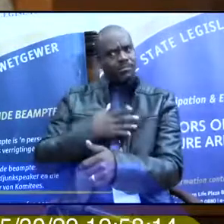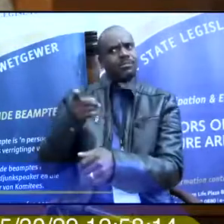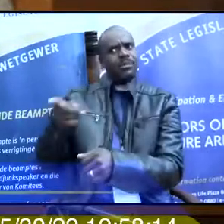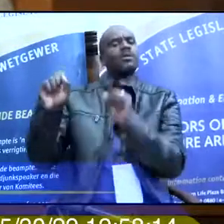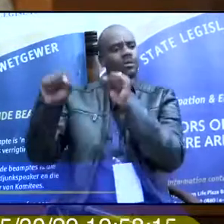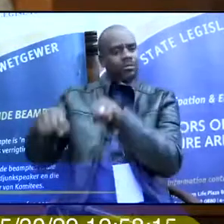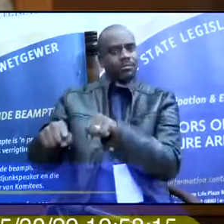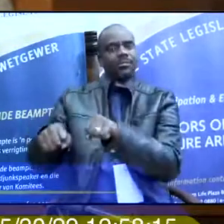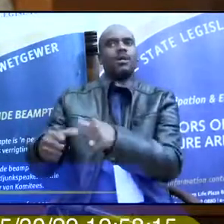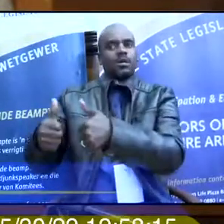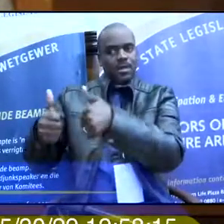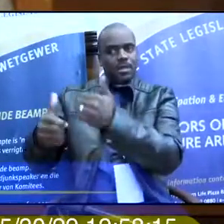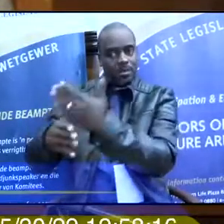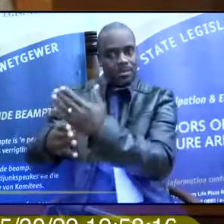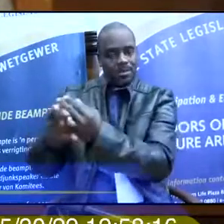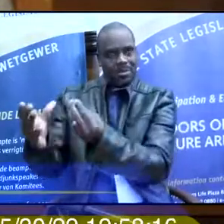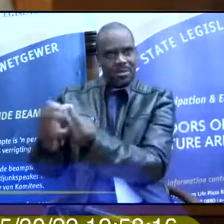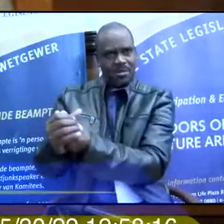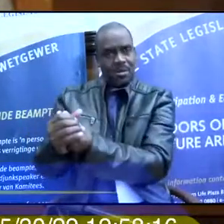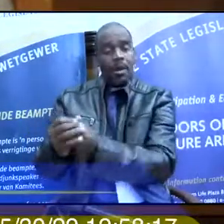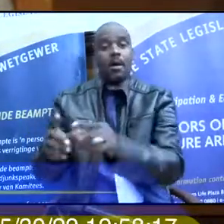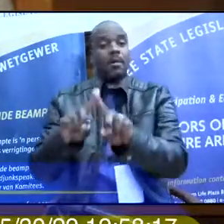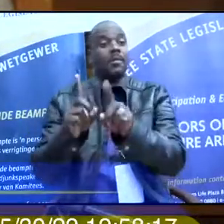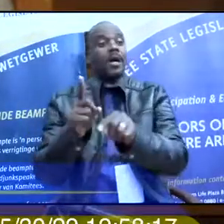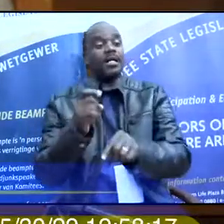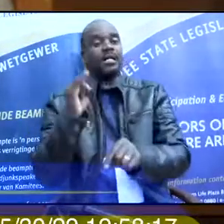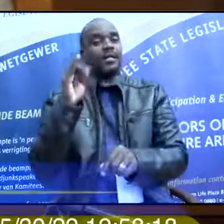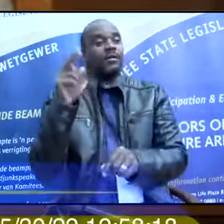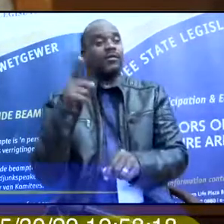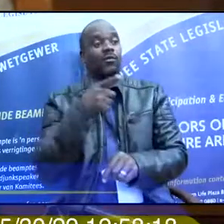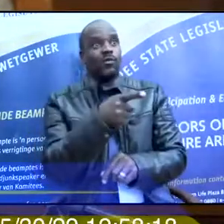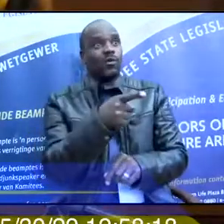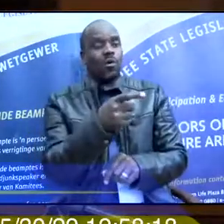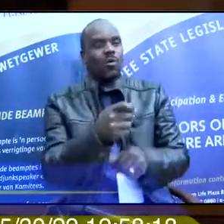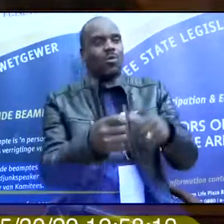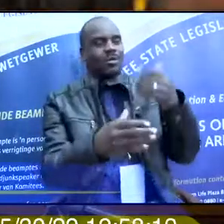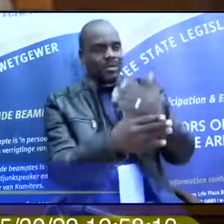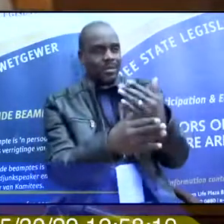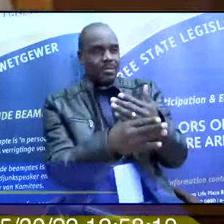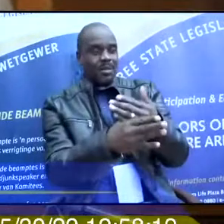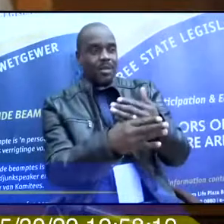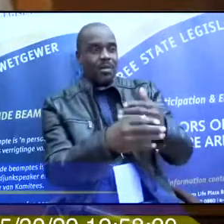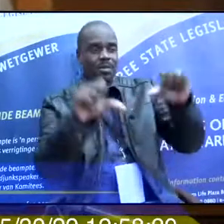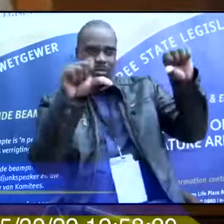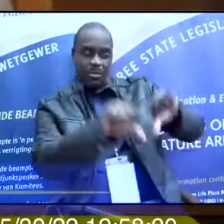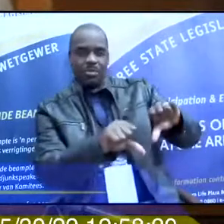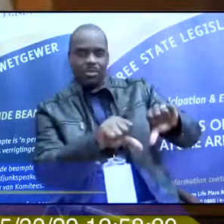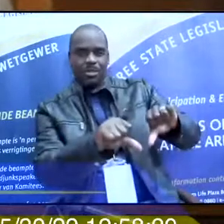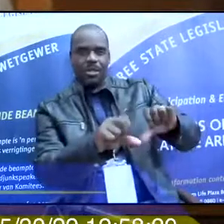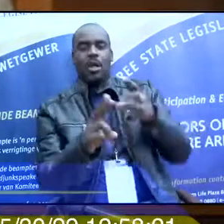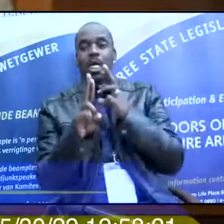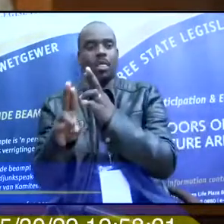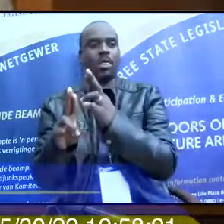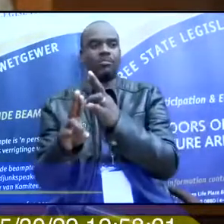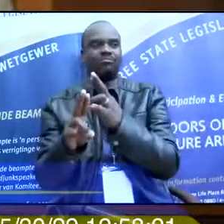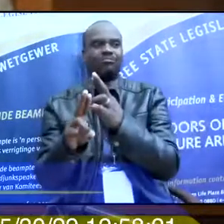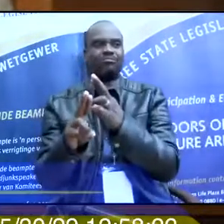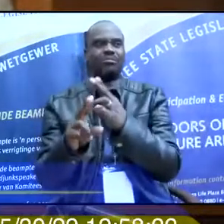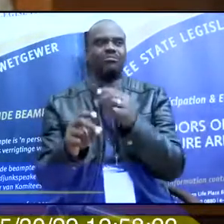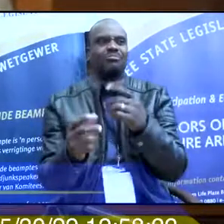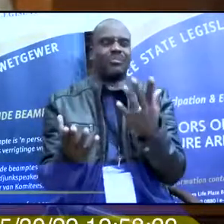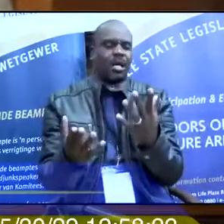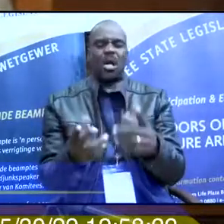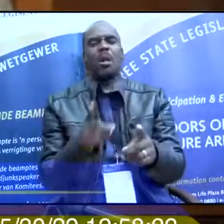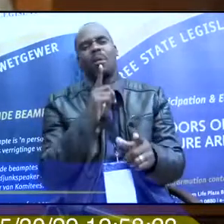do wrong things you can buy minister calf and today tomorrow it will be vanished you won't be touched